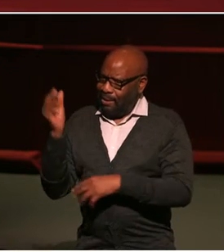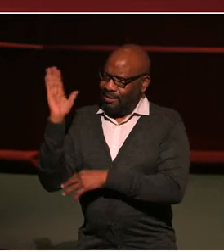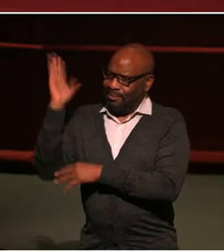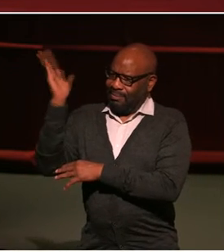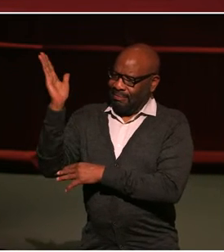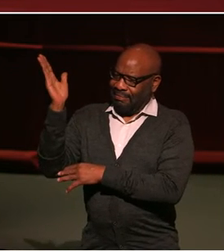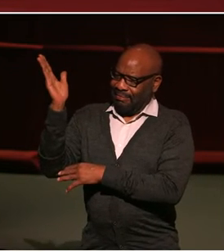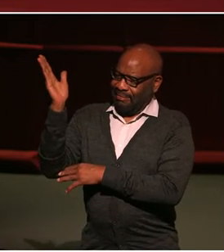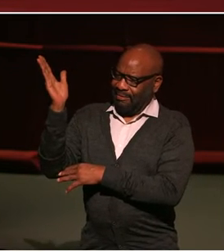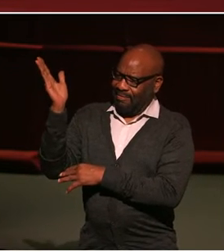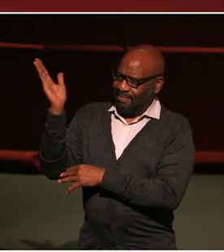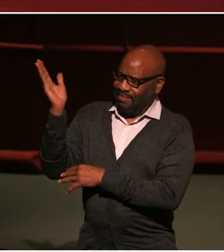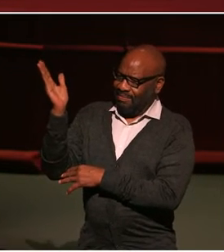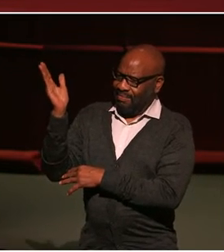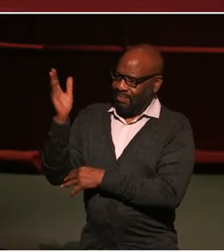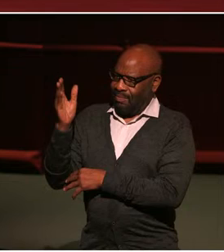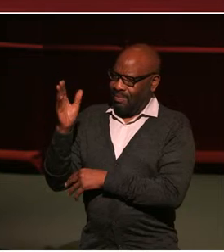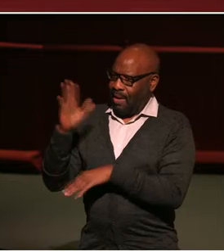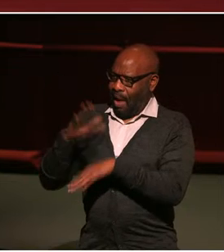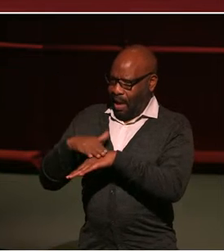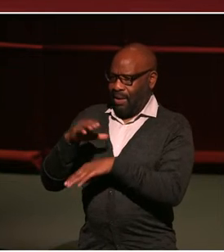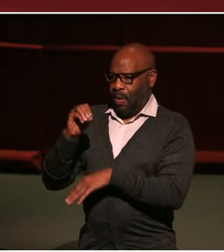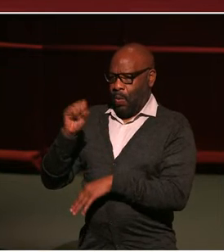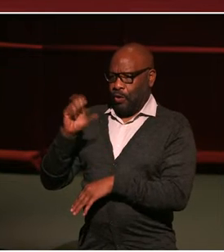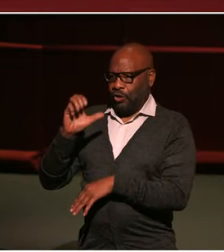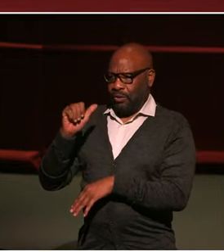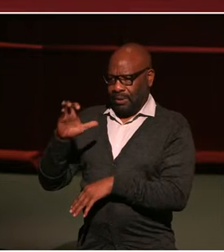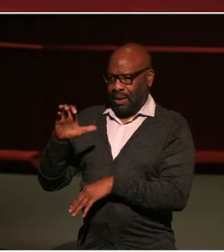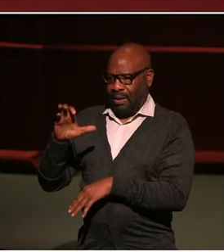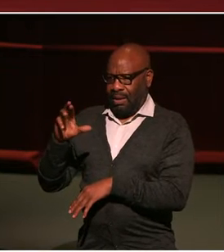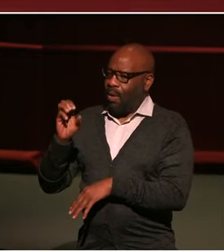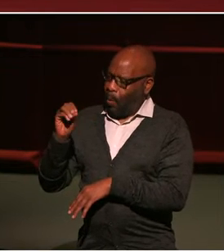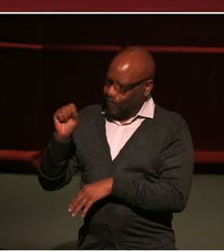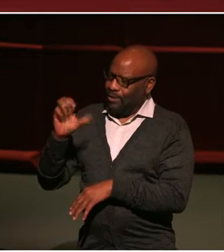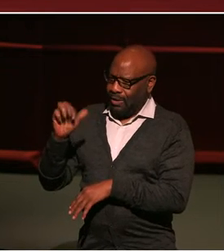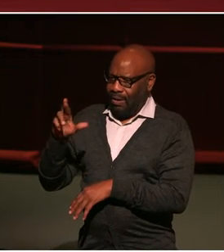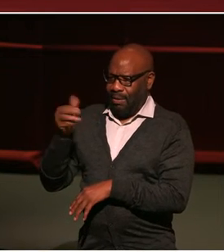Oscars in 1973 on his behalf.